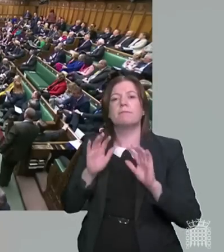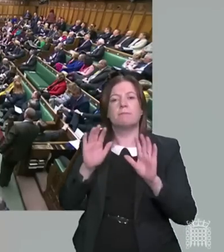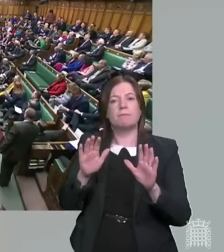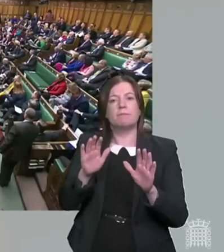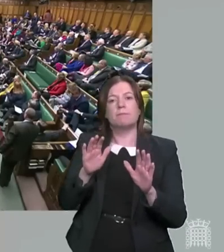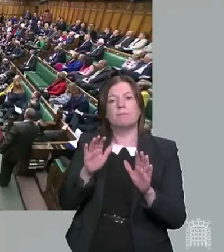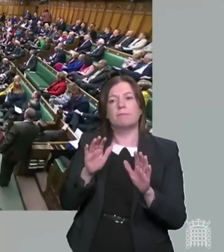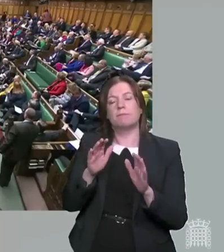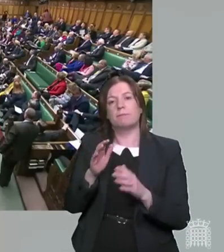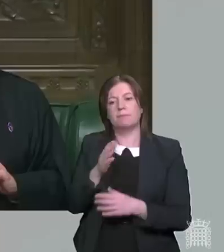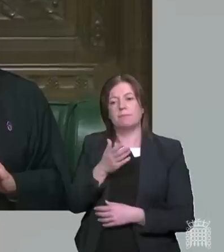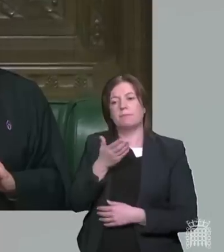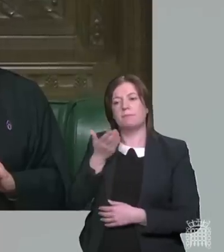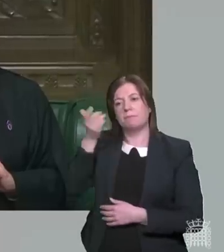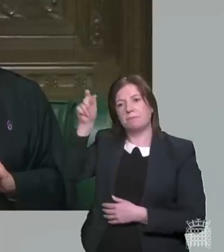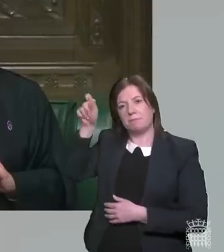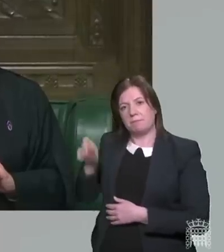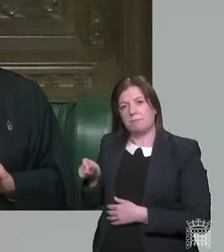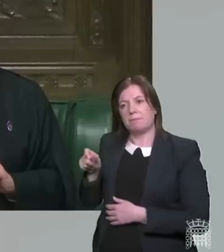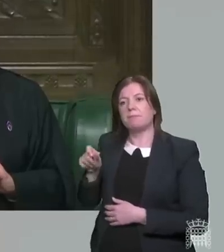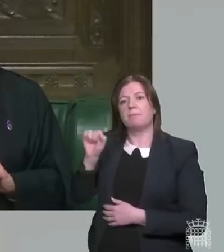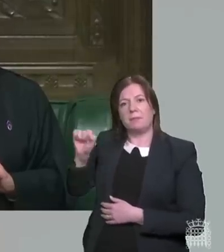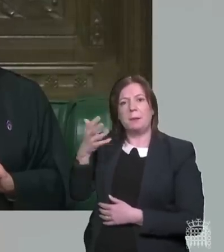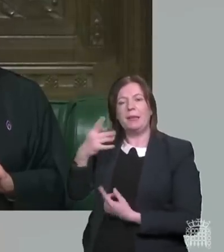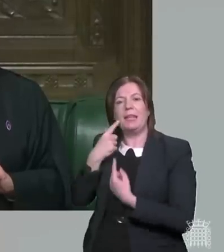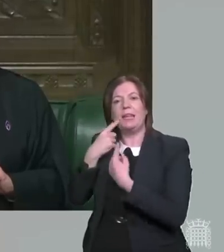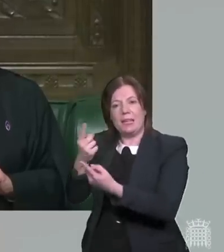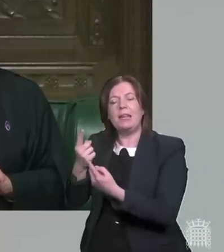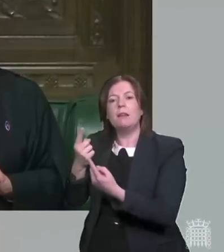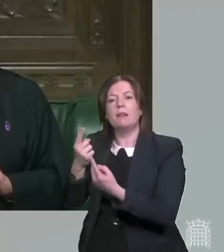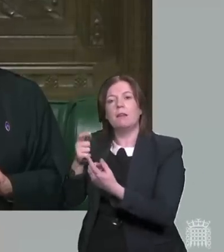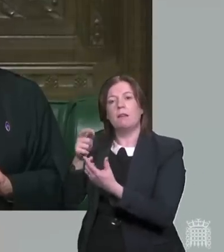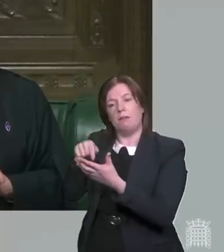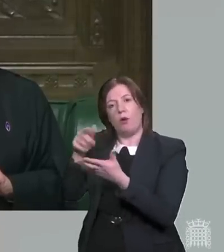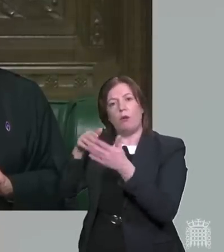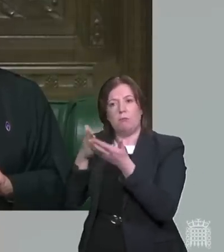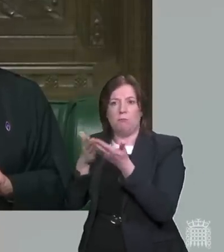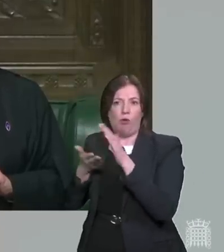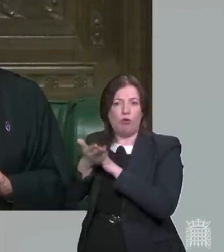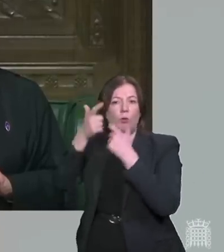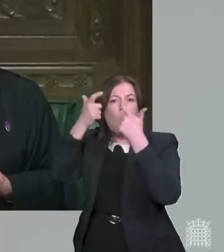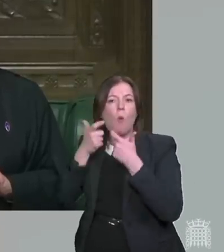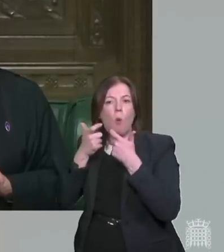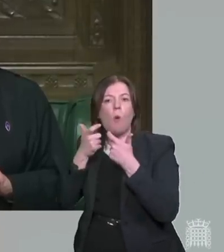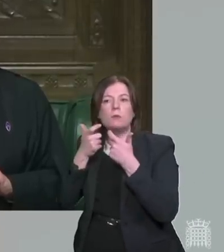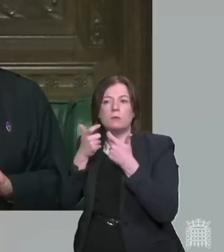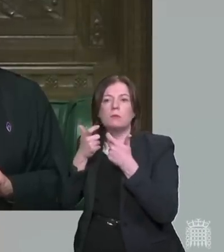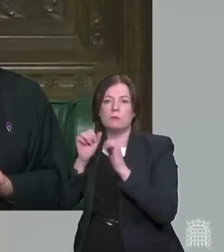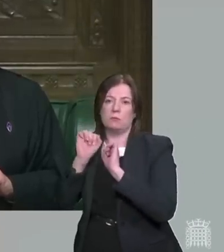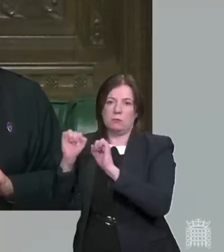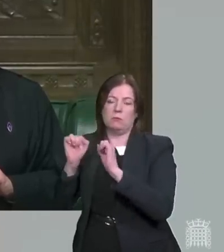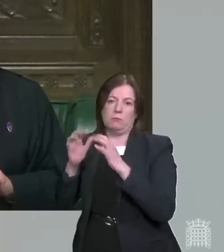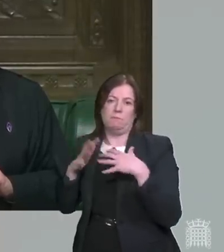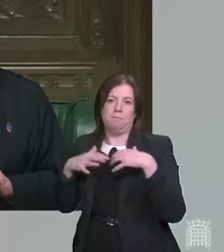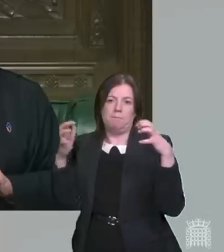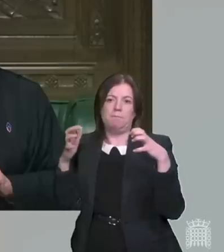case referred to by the Right Honourable Member for Lagan Valley is currently before the courts. It is therefore covered by the